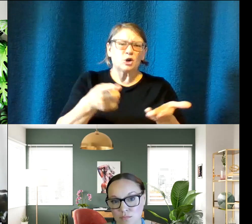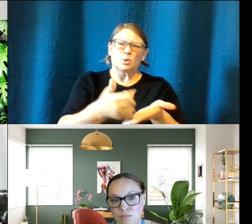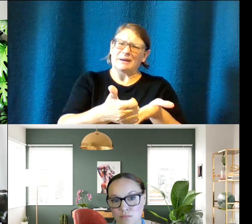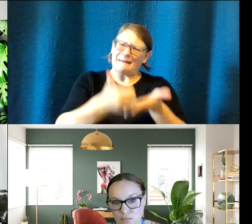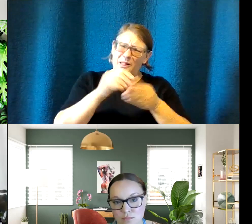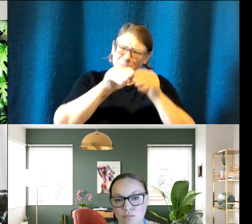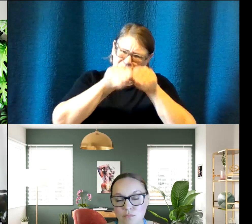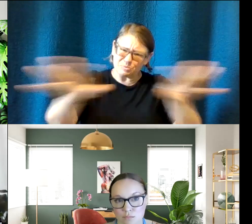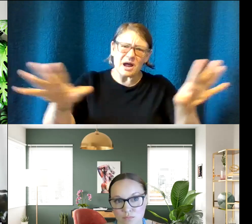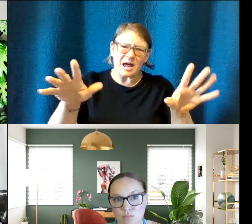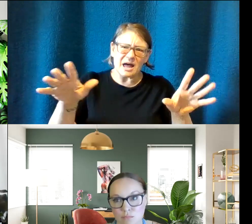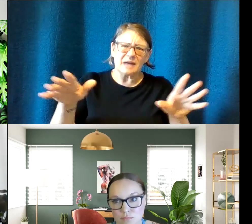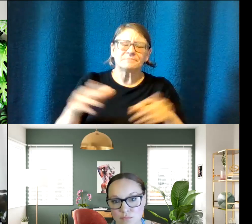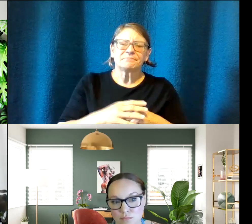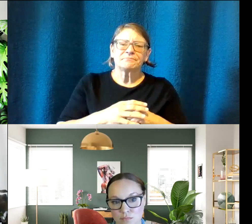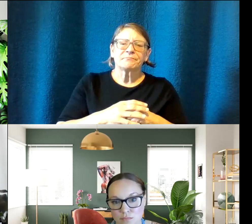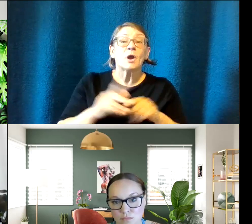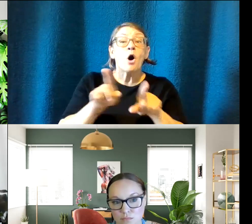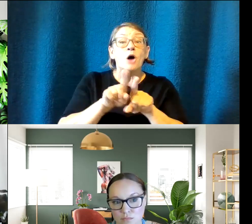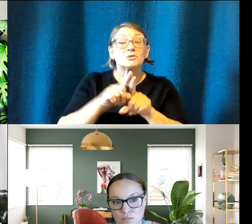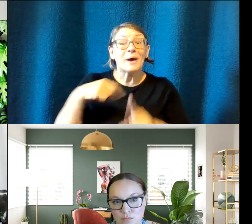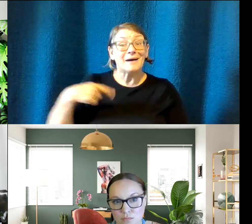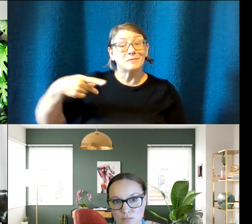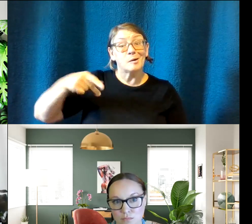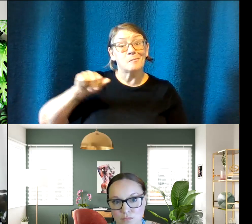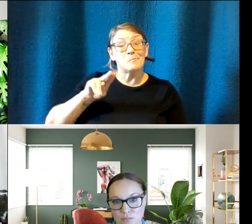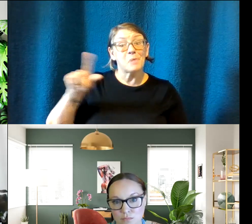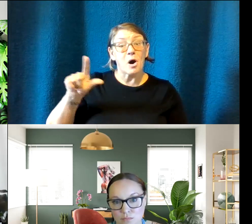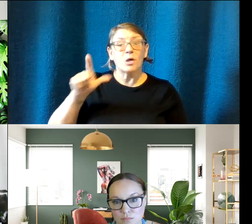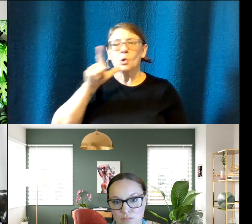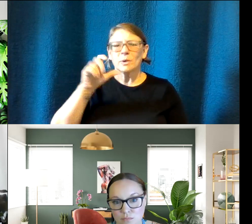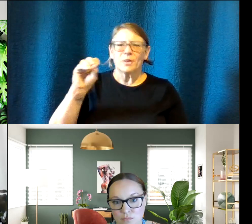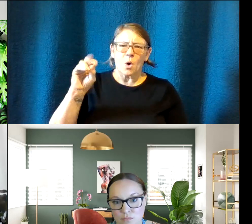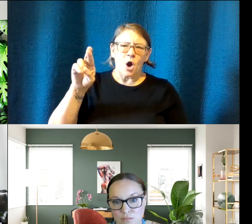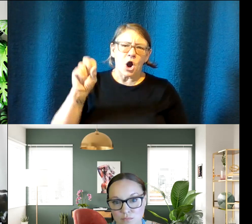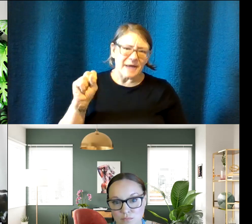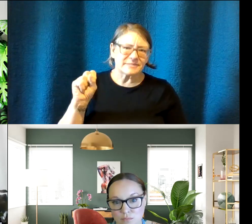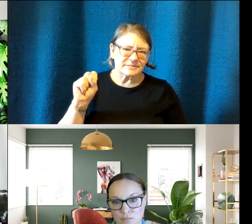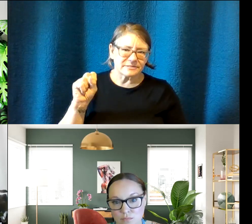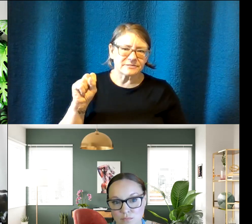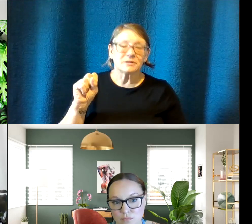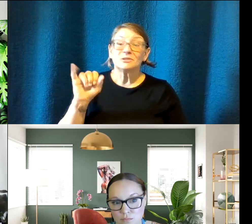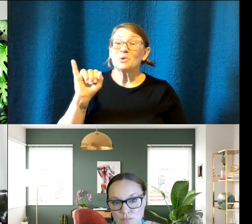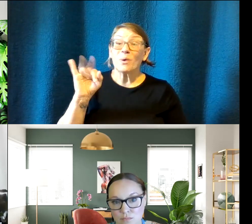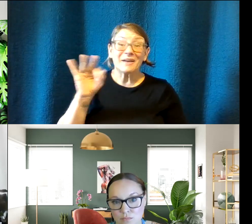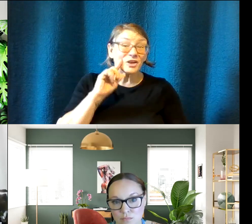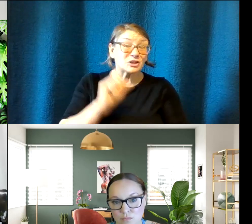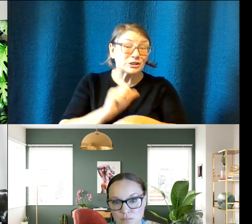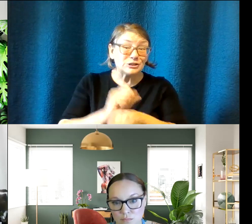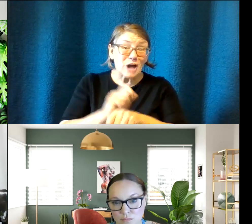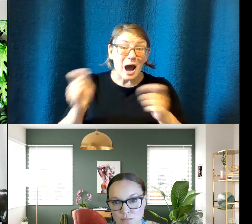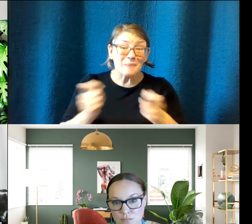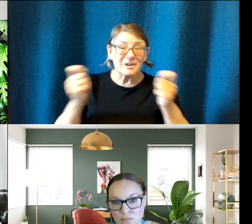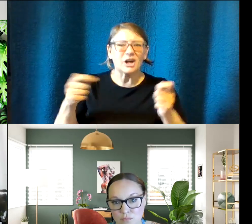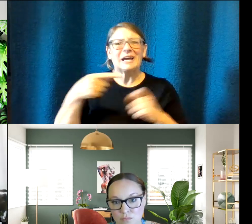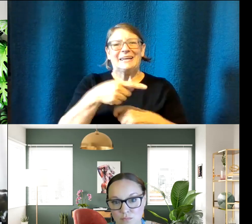spread the word. We also have Paul, who's with the Office of Rehabilitation Services. So if there's a job fair, and he's in the deaf and